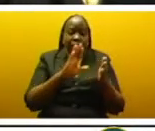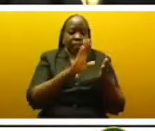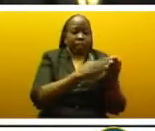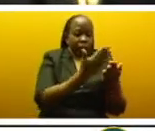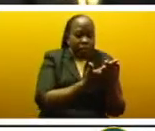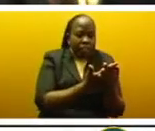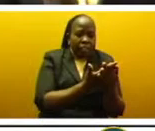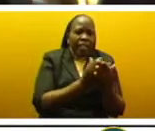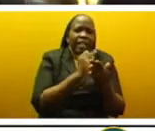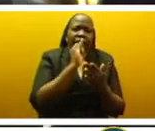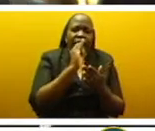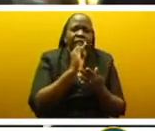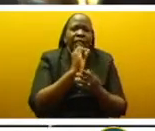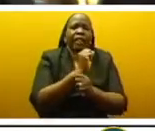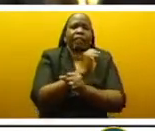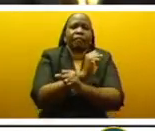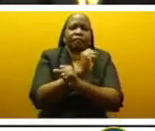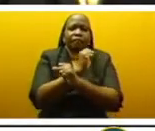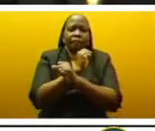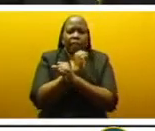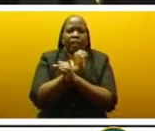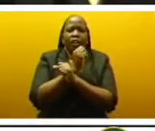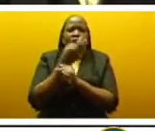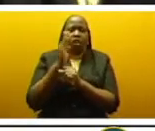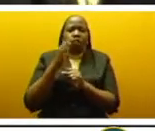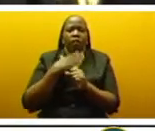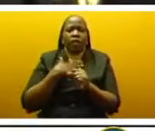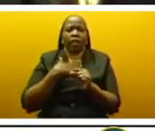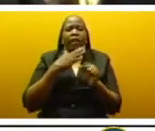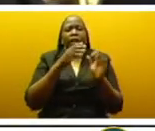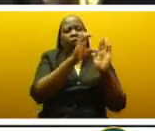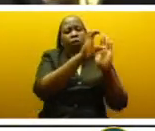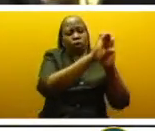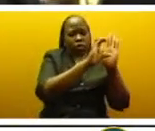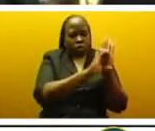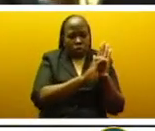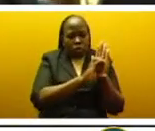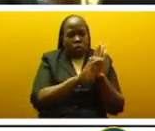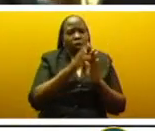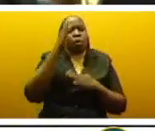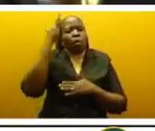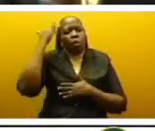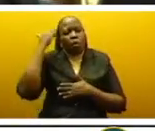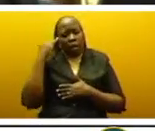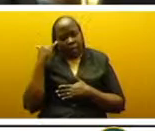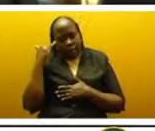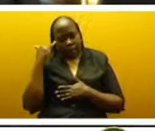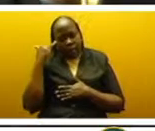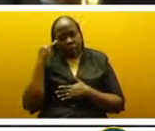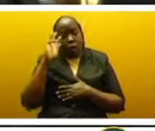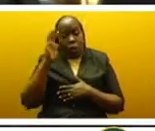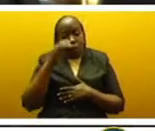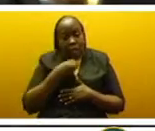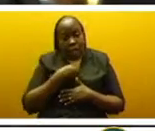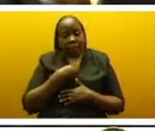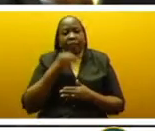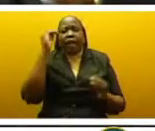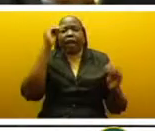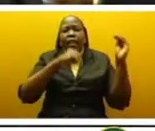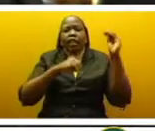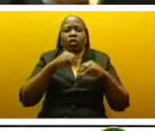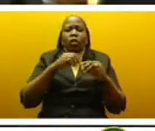Constitution. Is in defense of the Constitution because there's an election that has taken